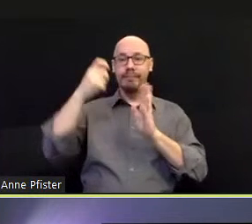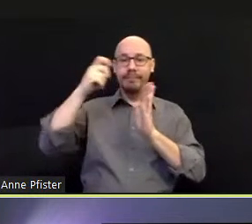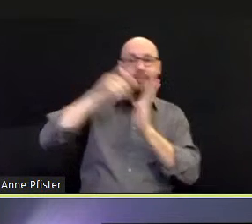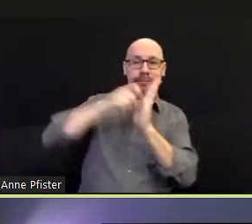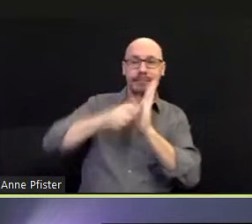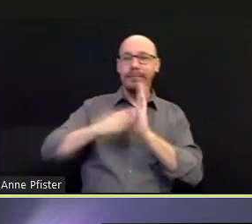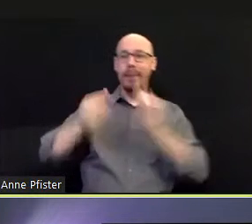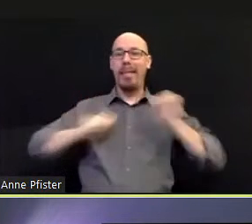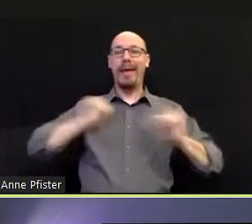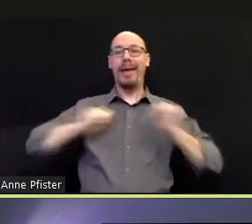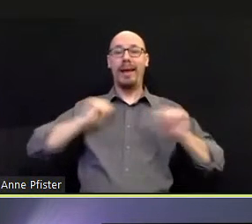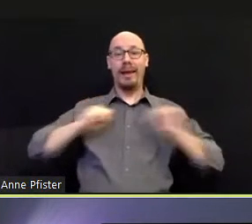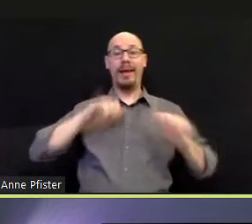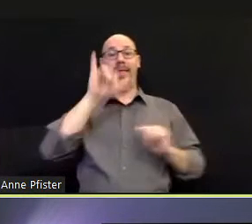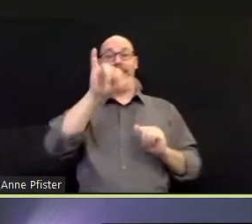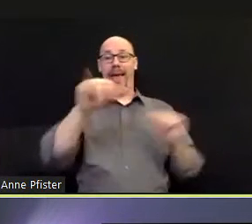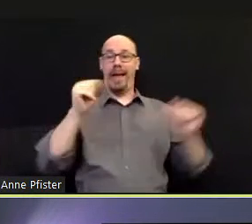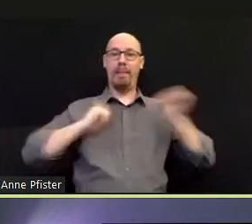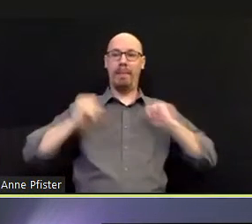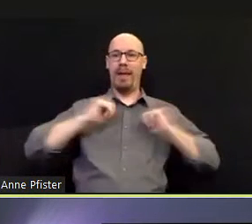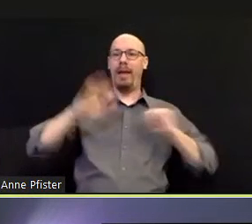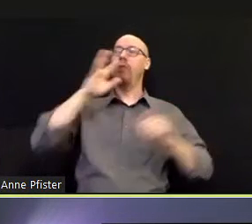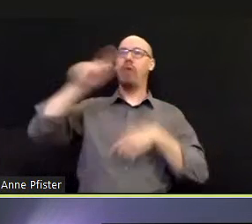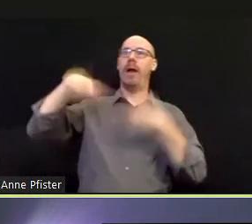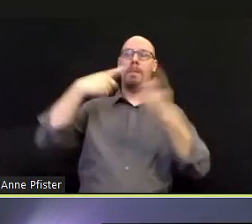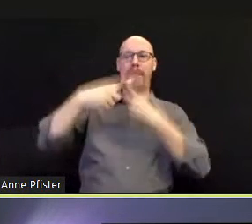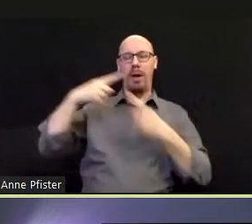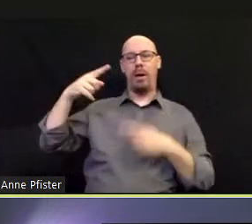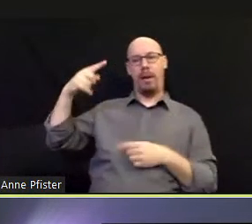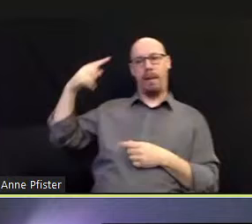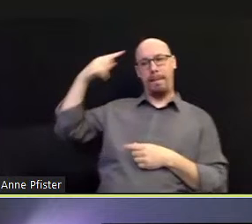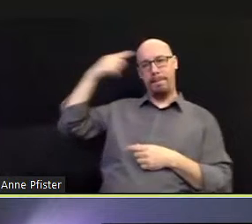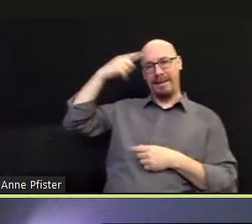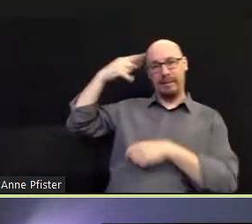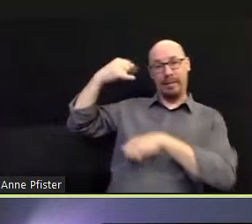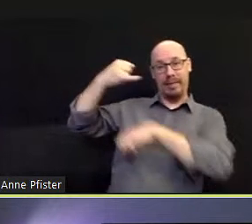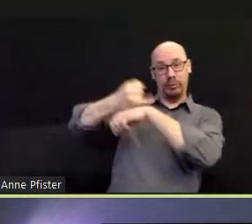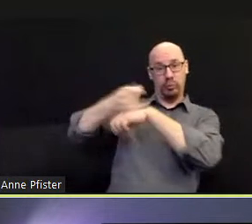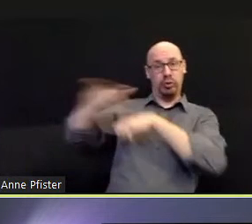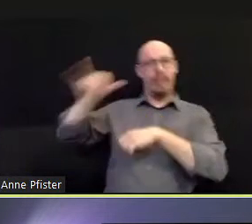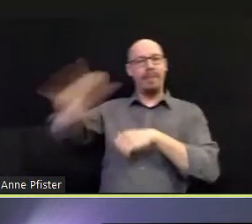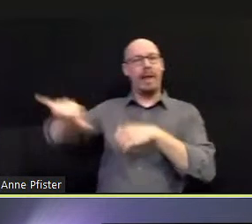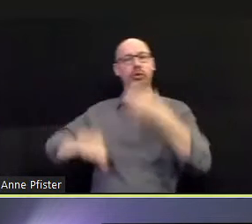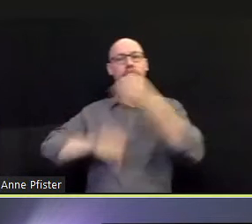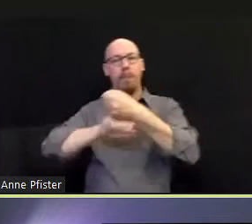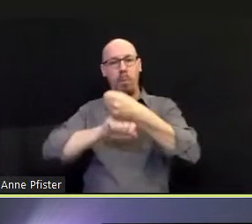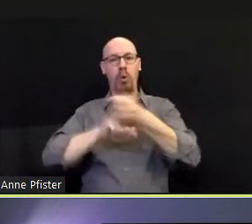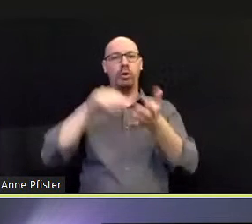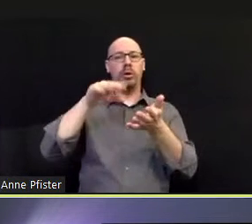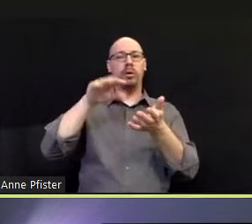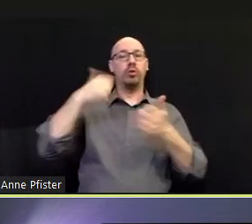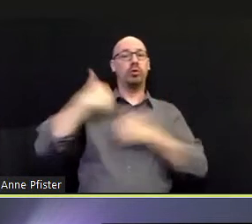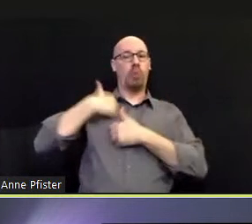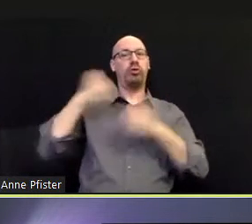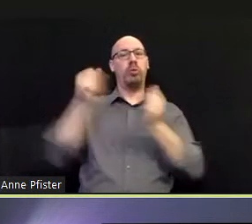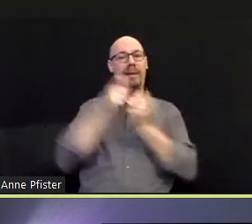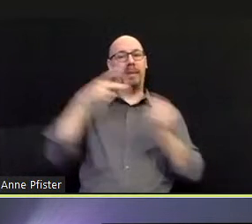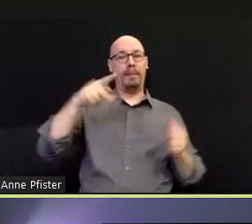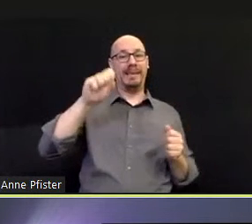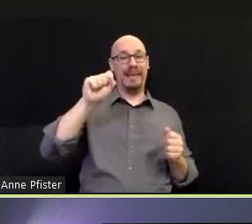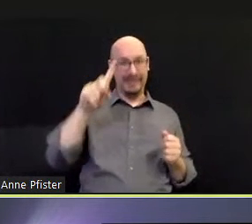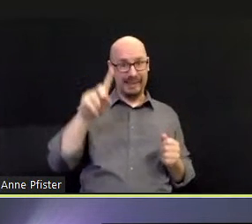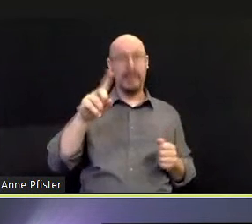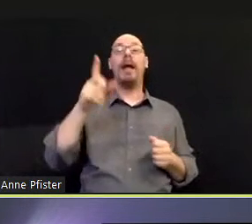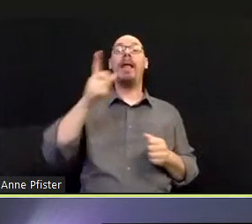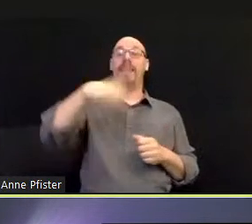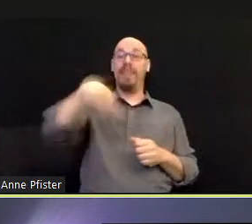play that was written about a mental facility that was supporting soldiers with PTSD. And they came and they gave a